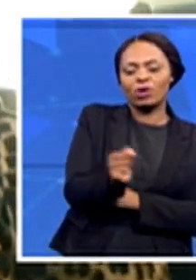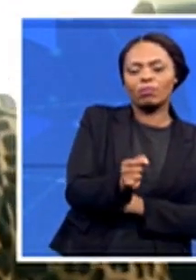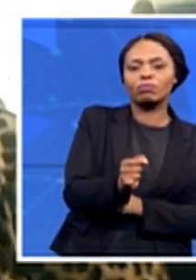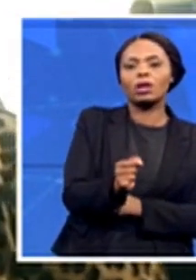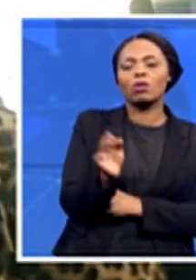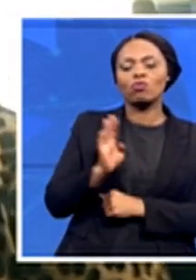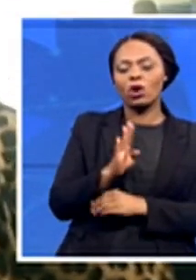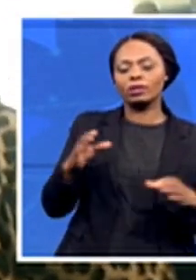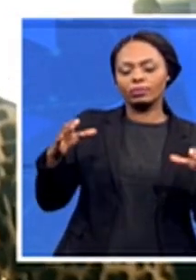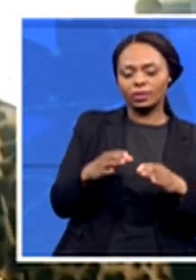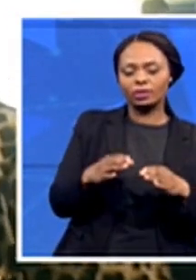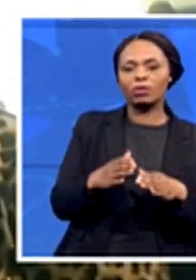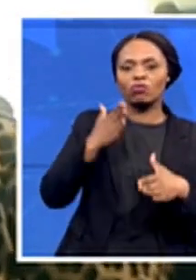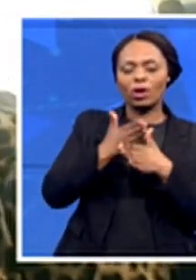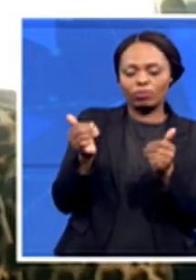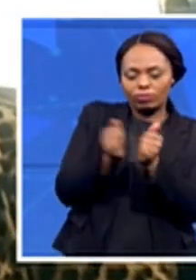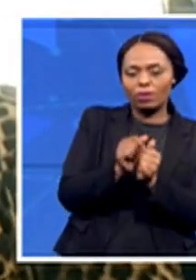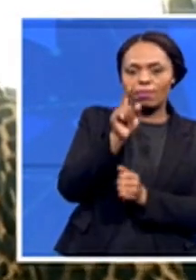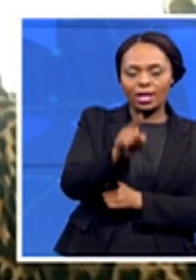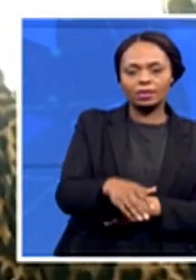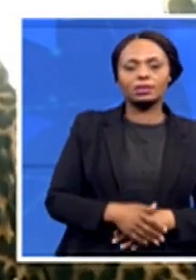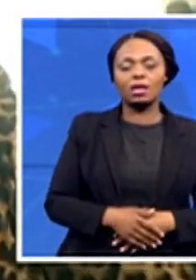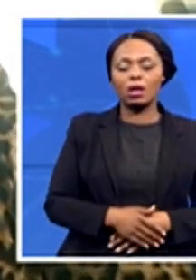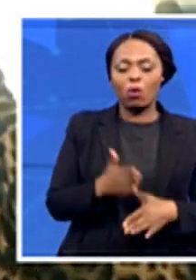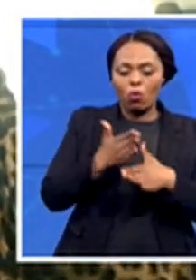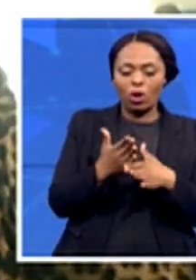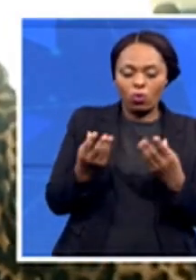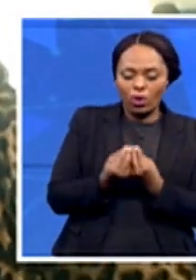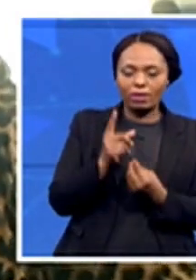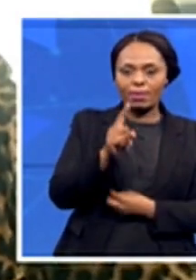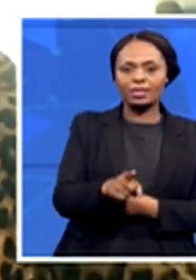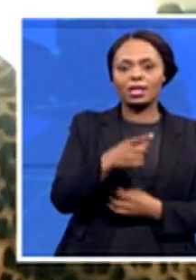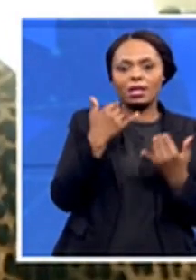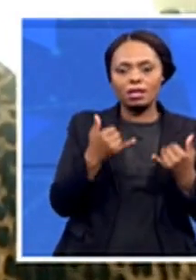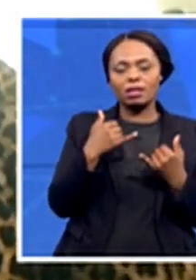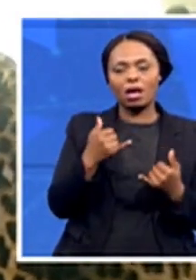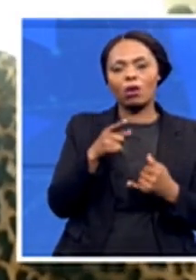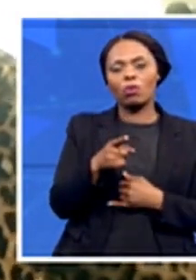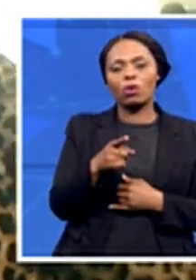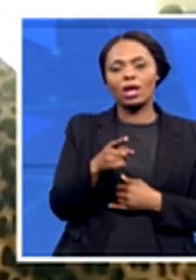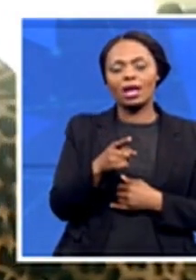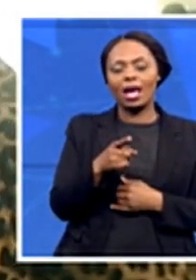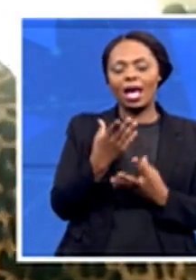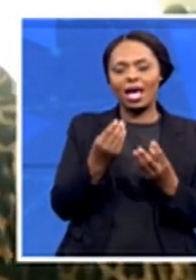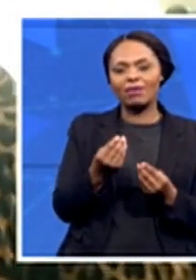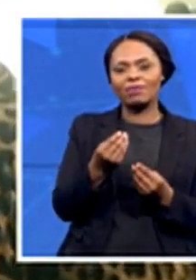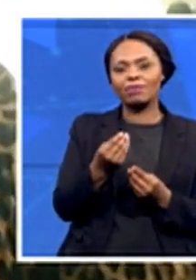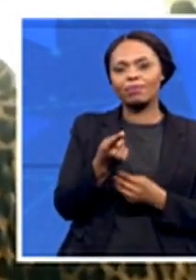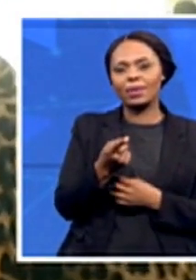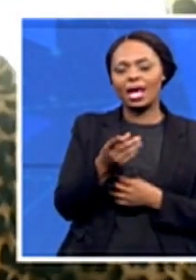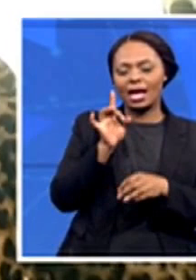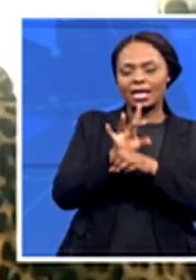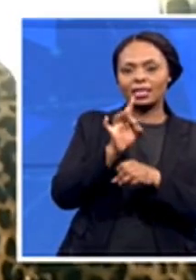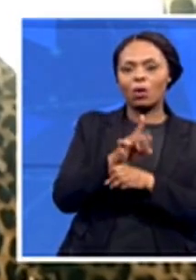leaders that we've been working with. We are now intending to go to the traditional councils so that the men, in particular in rural areas, you find them